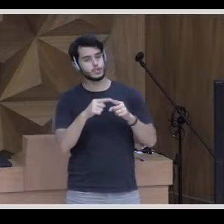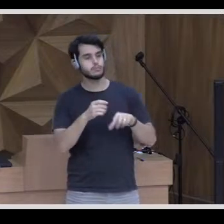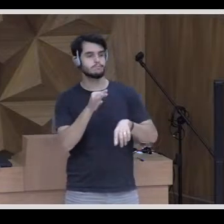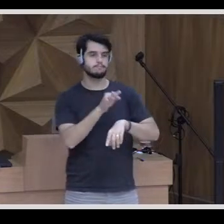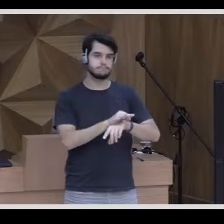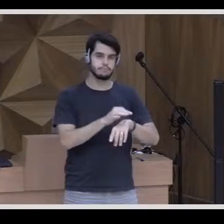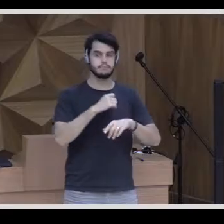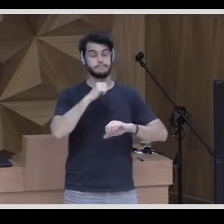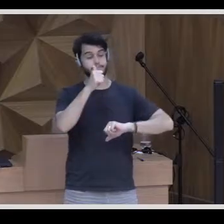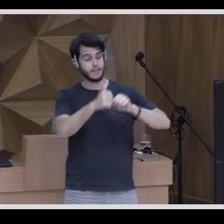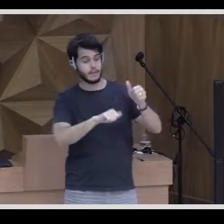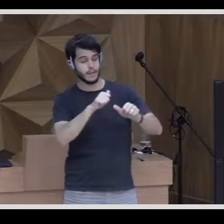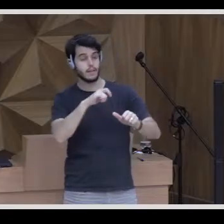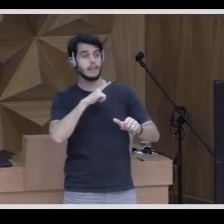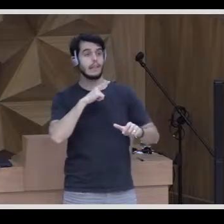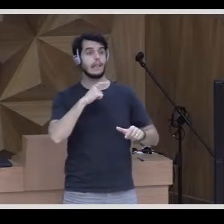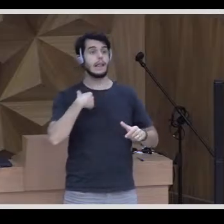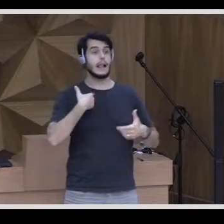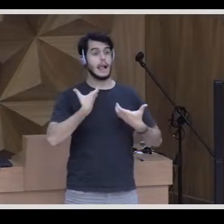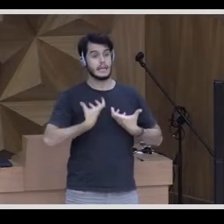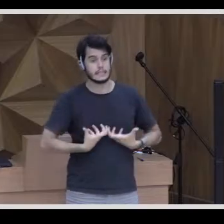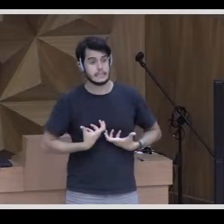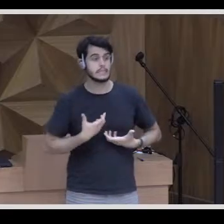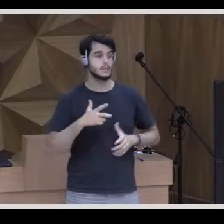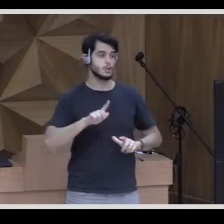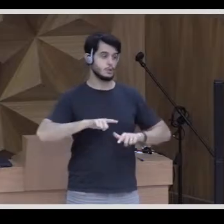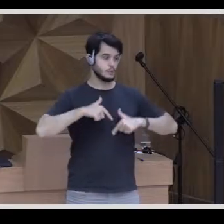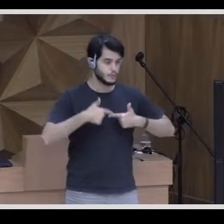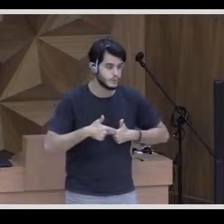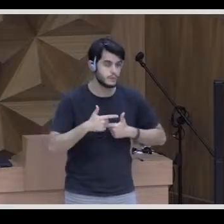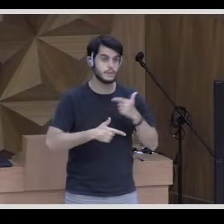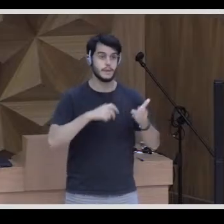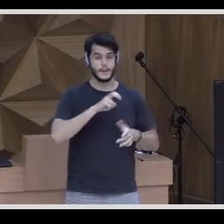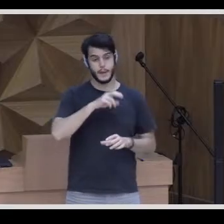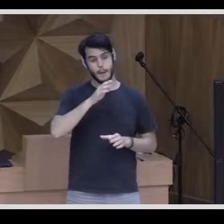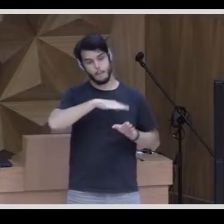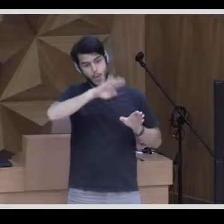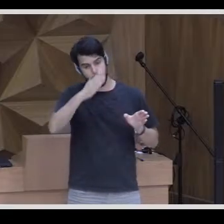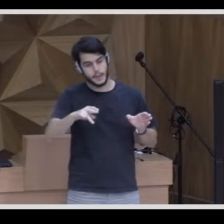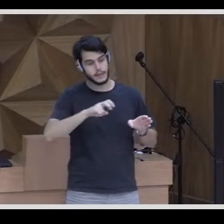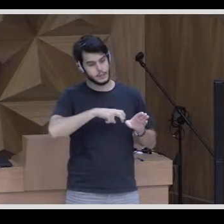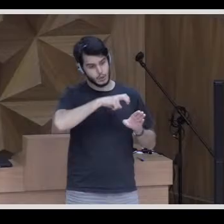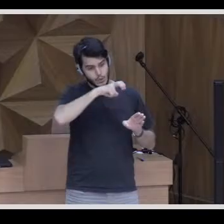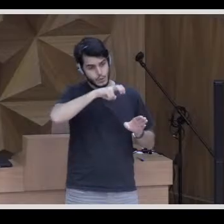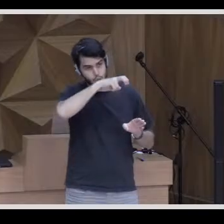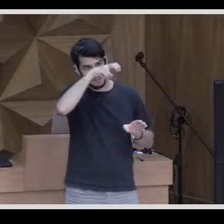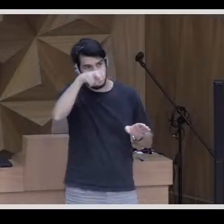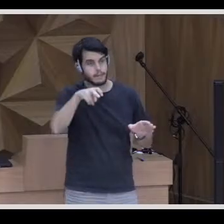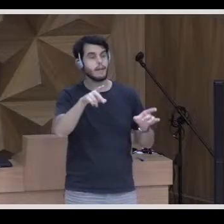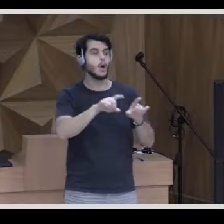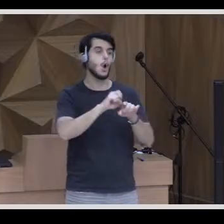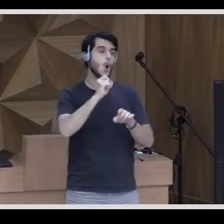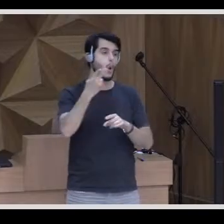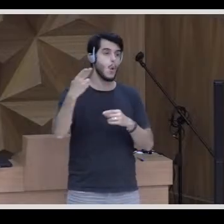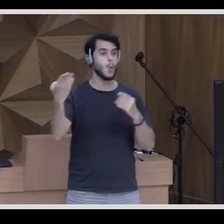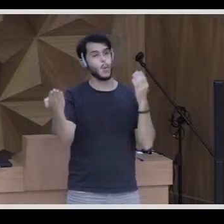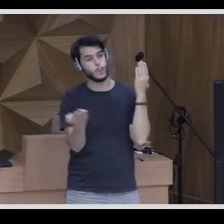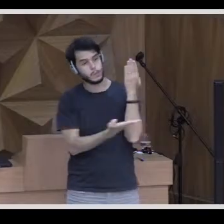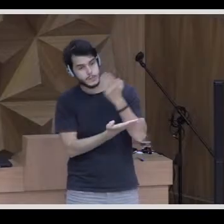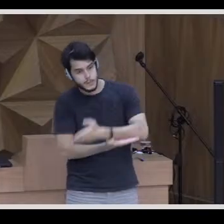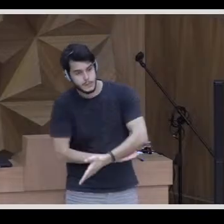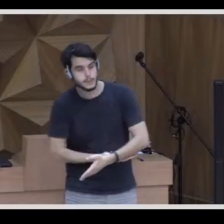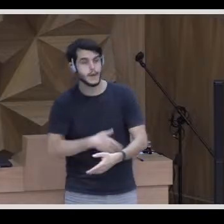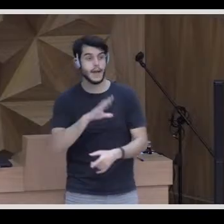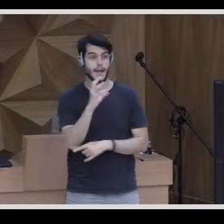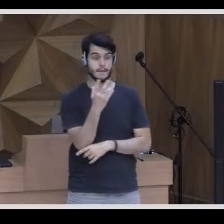or climbing or heart rate. And if we do that over a period of 3 months, we will be the first people to collect this big